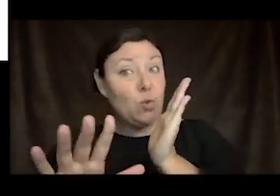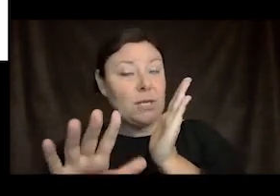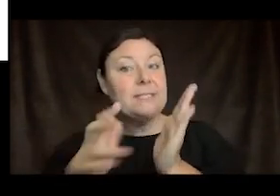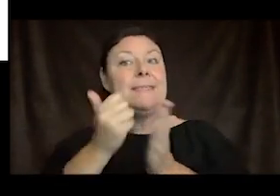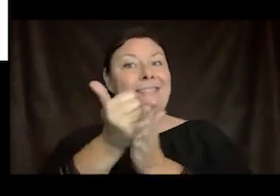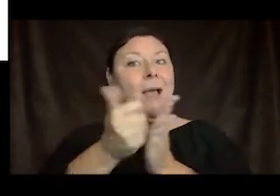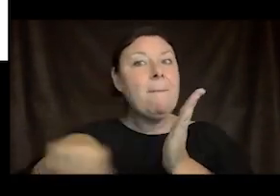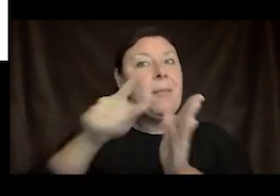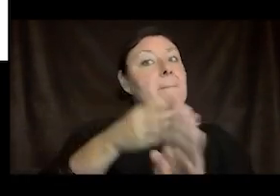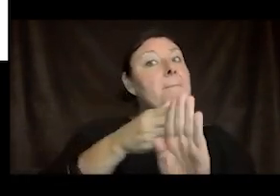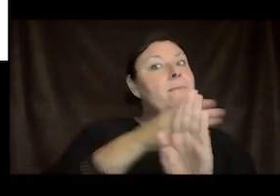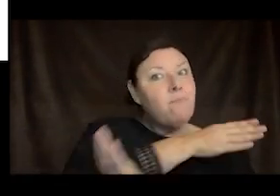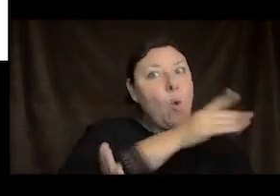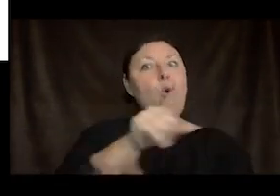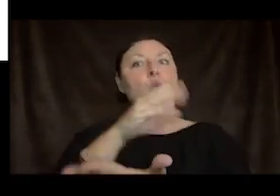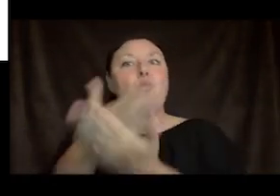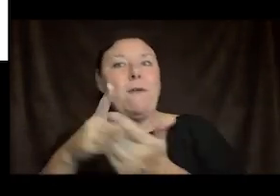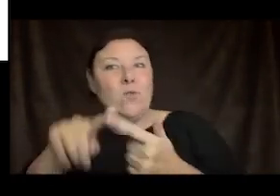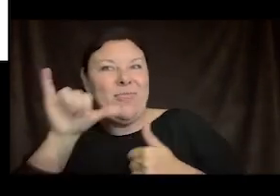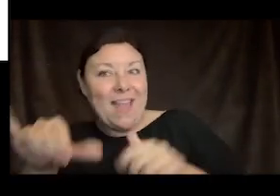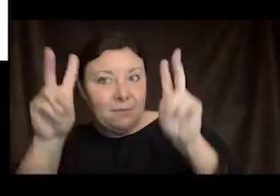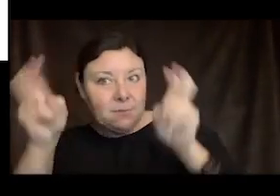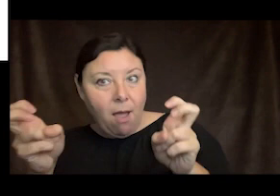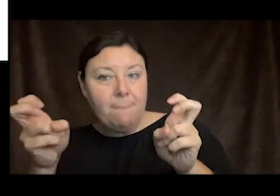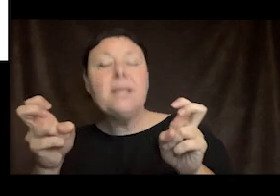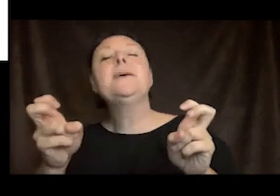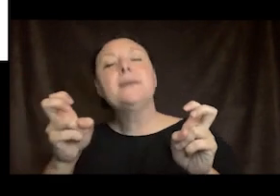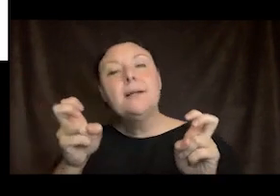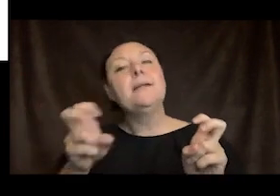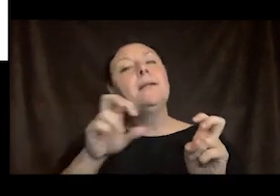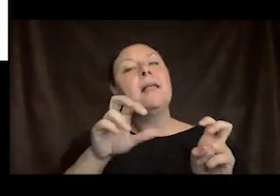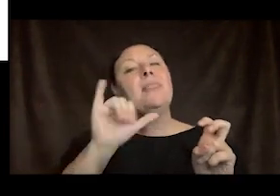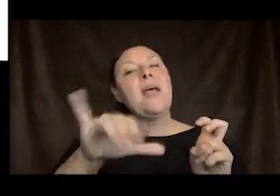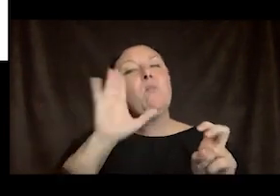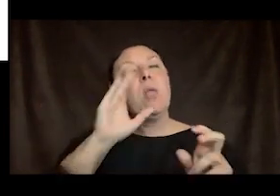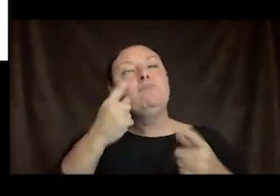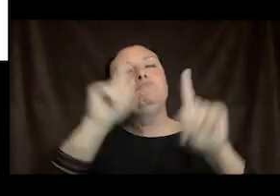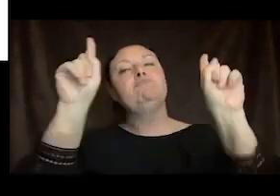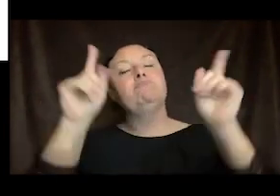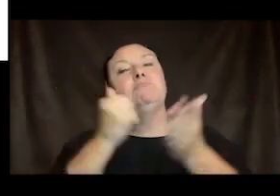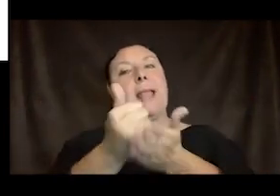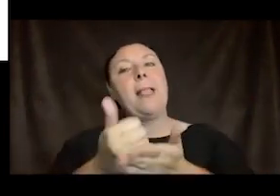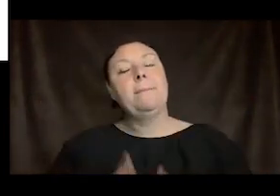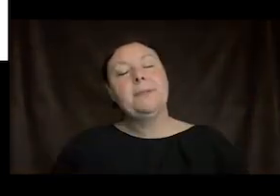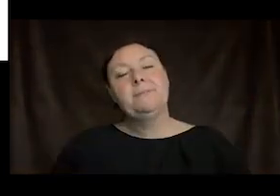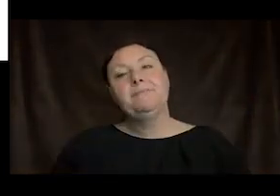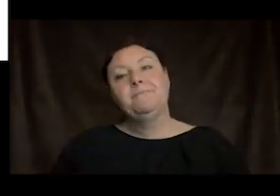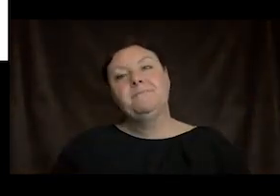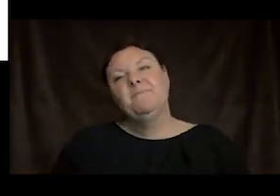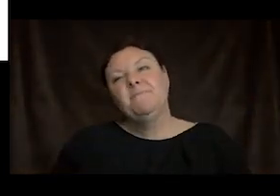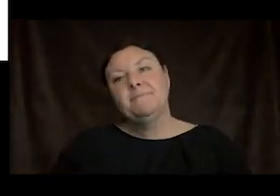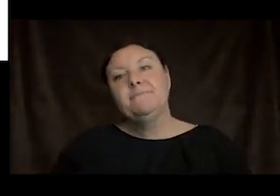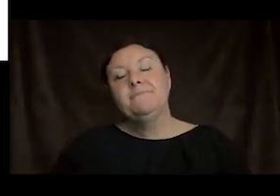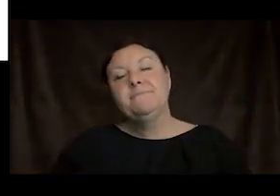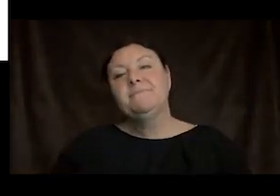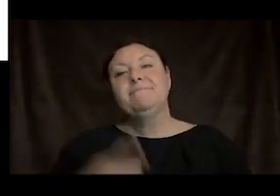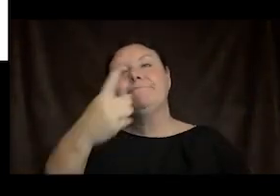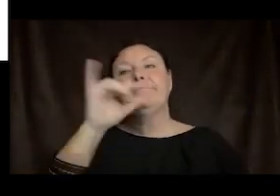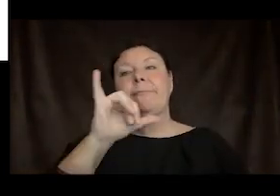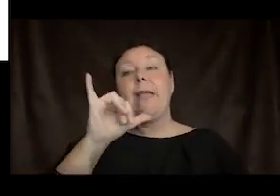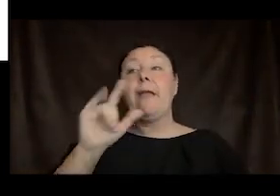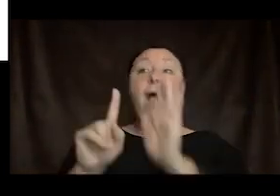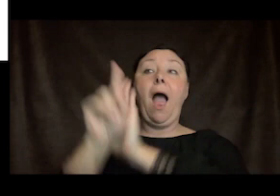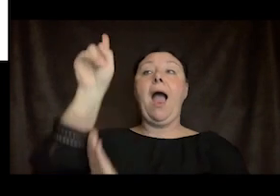help before you get there, that should be helpful, you know. So if you are to say, as I said, something that's